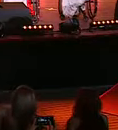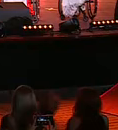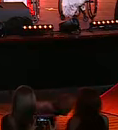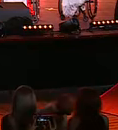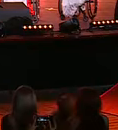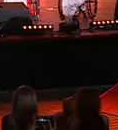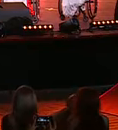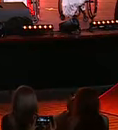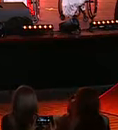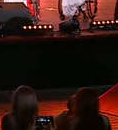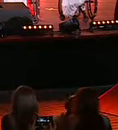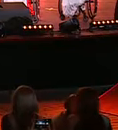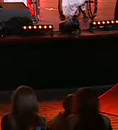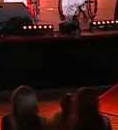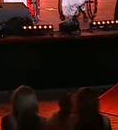Take a little